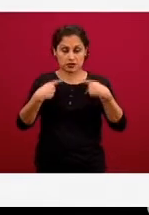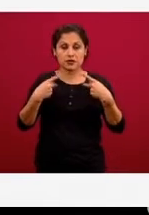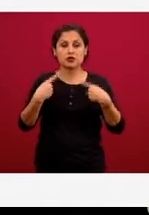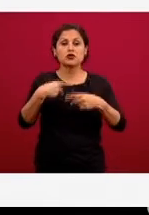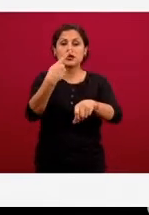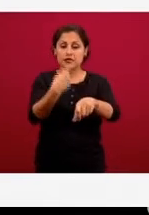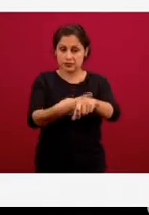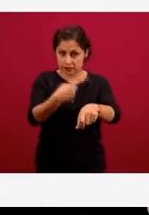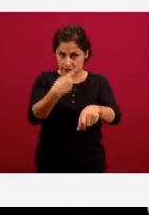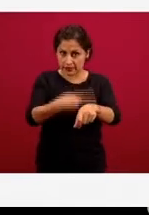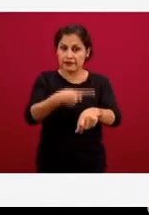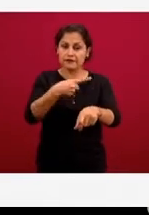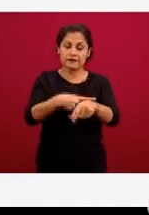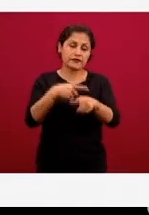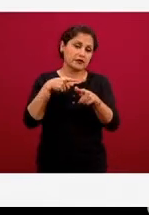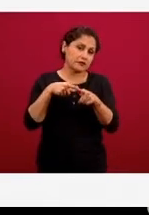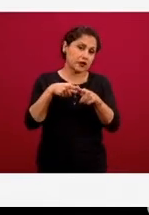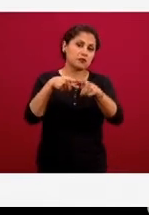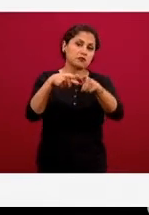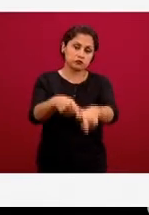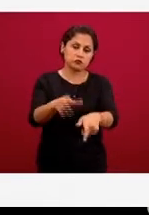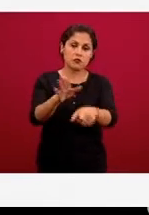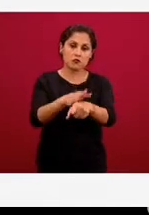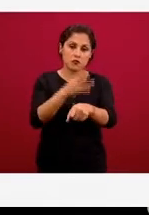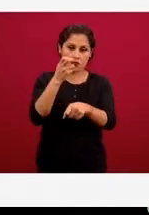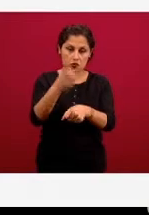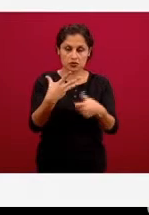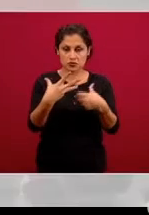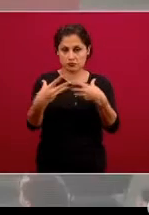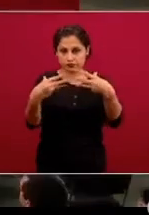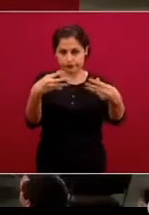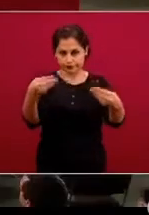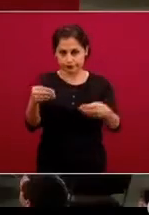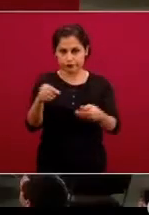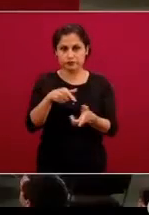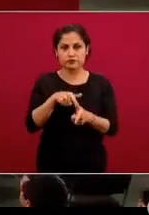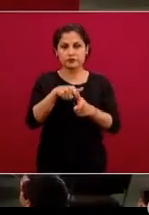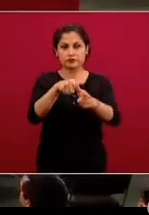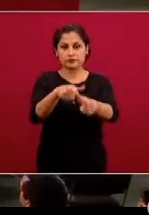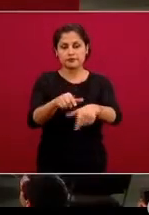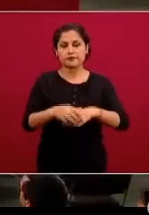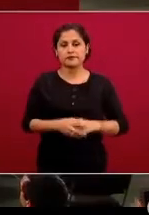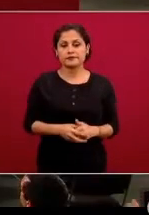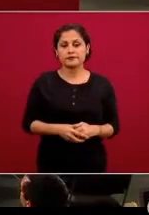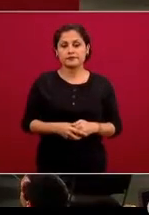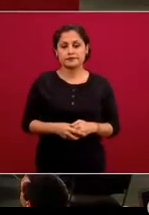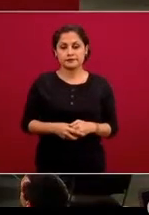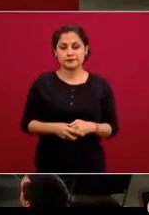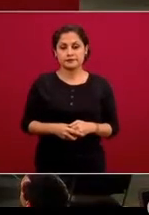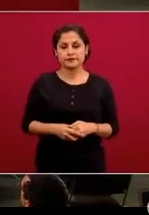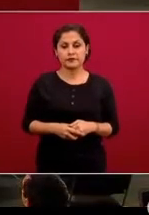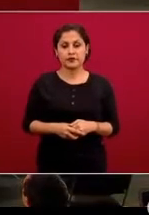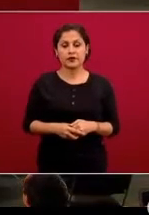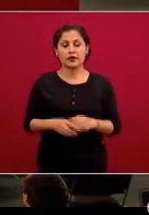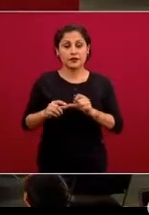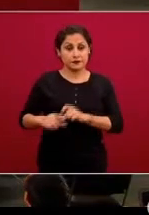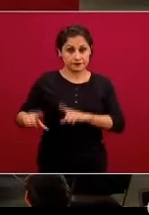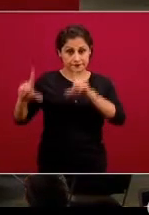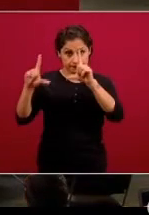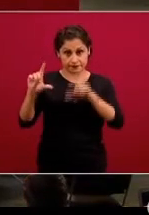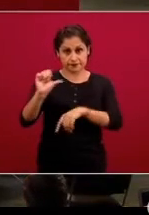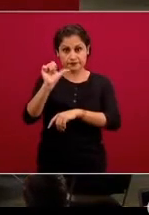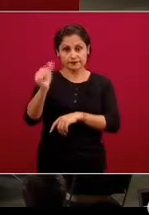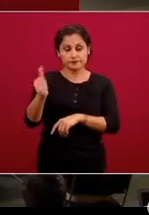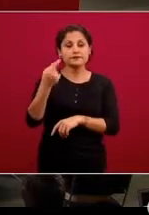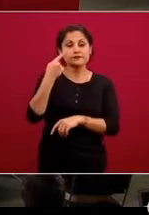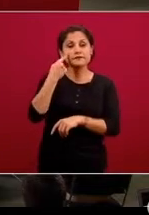is still, the virus is still transmitting among the population. Here we're taking a look at the